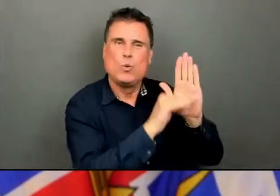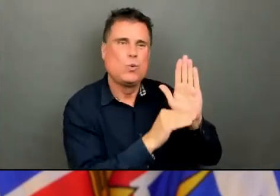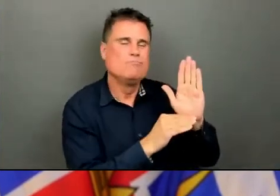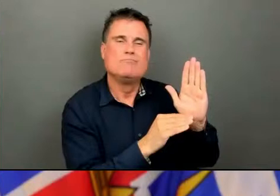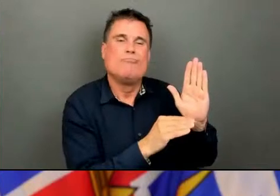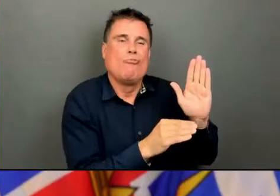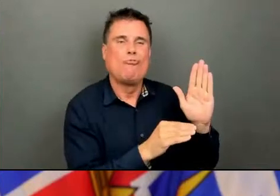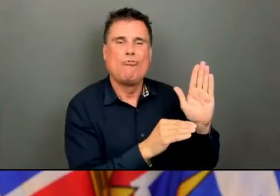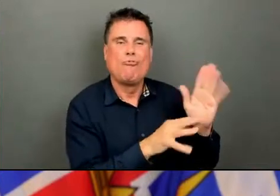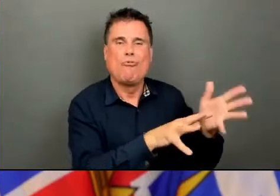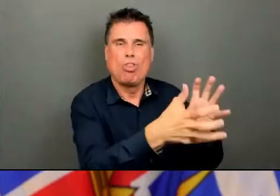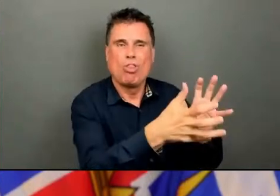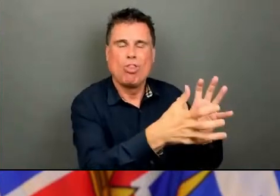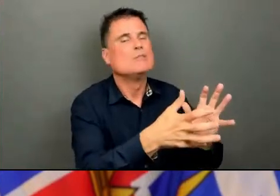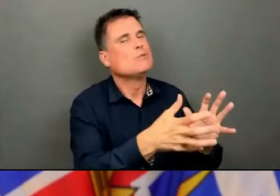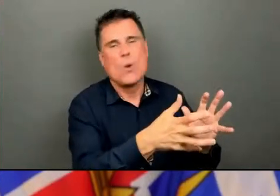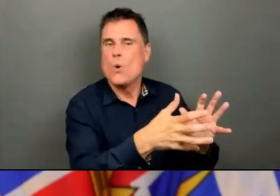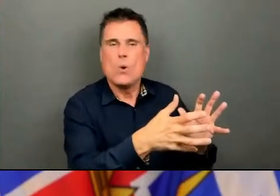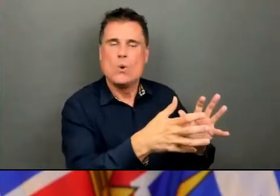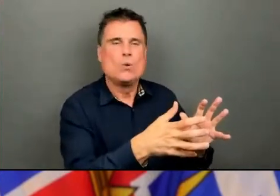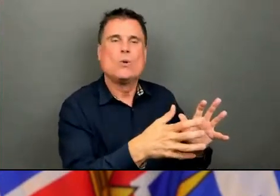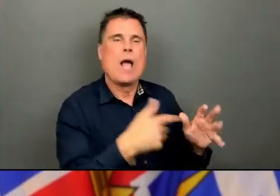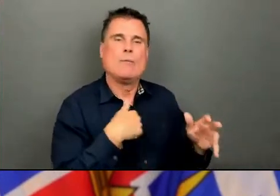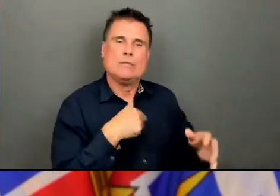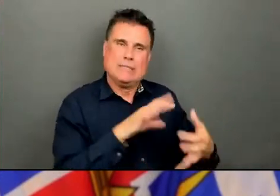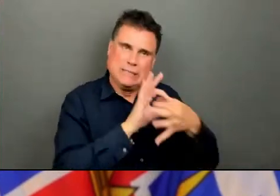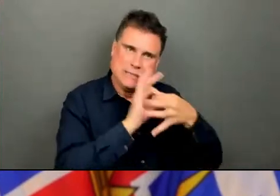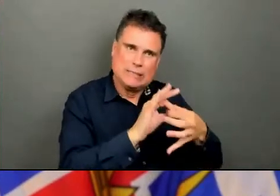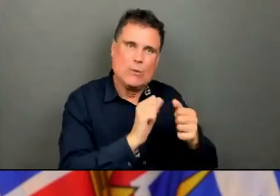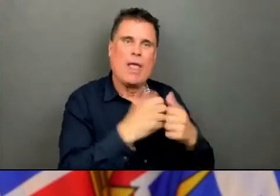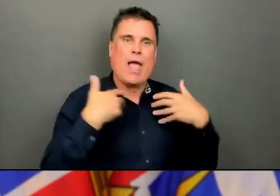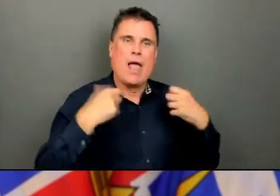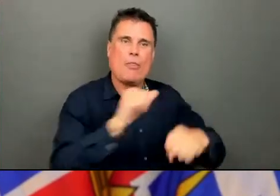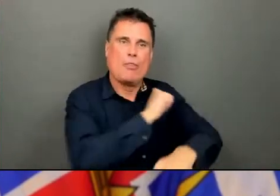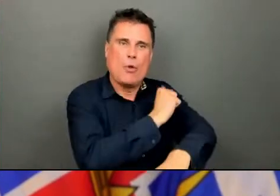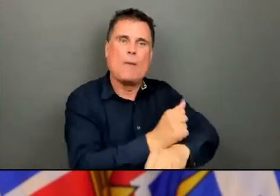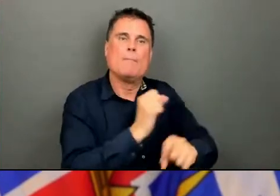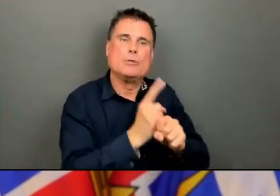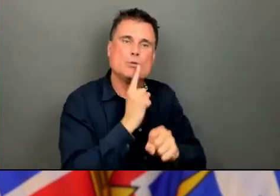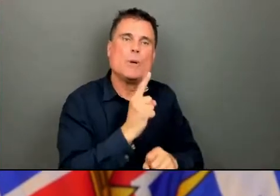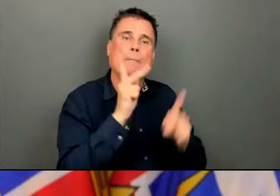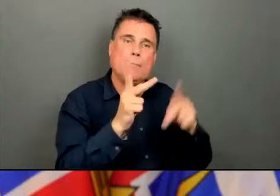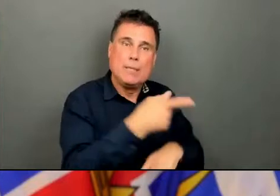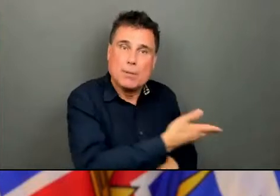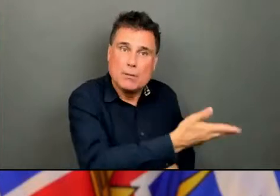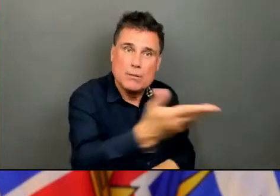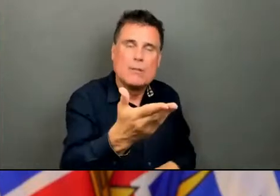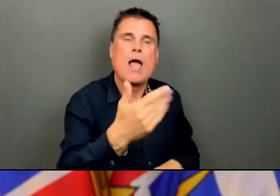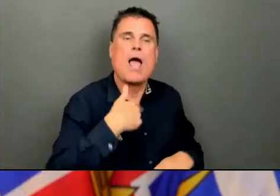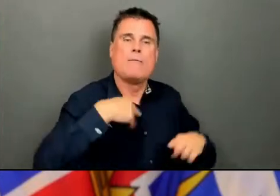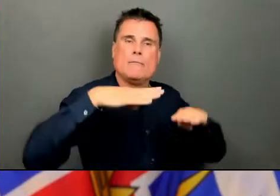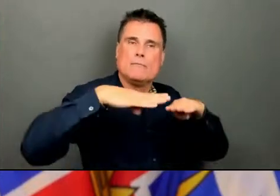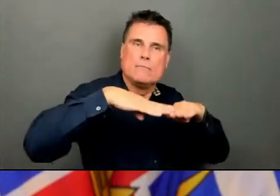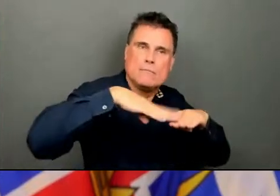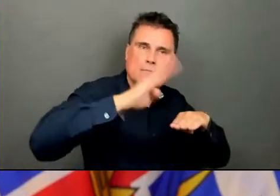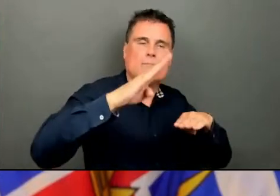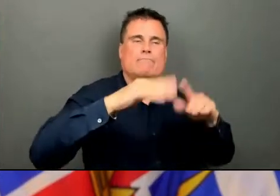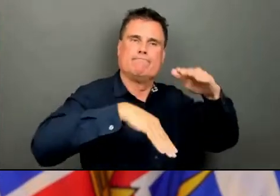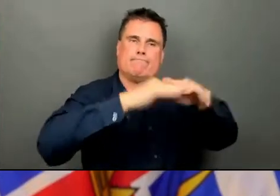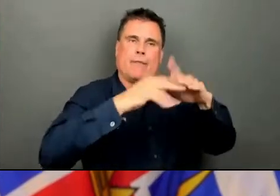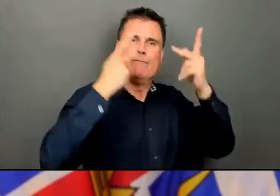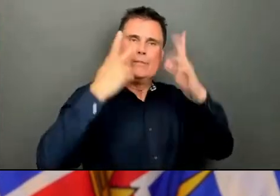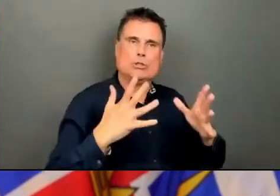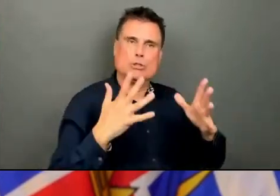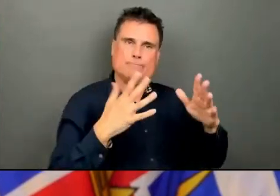that people do at least get the minimum from the guidelines that are in place. We're not yet at a